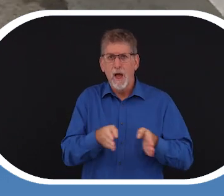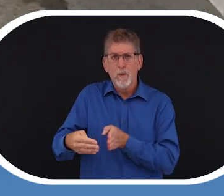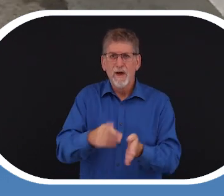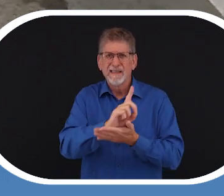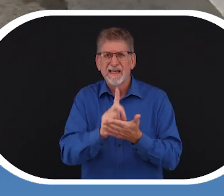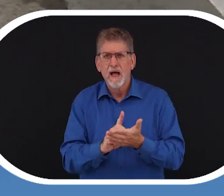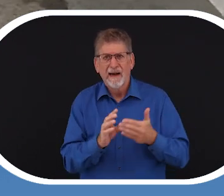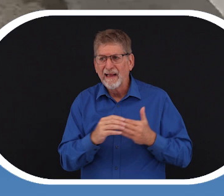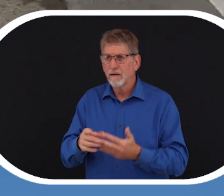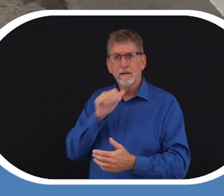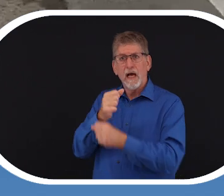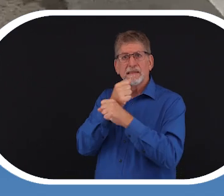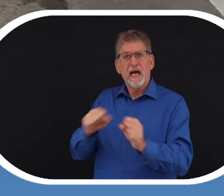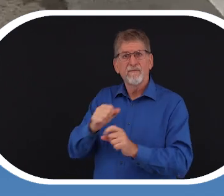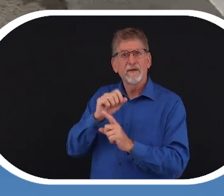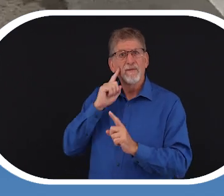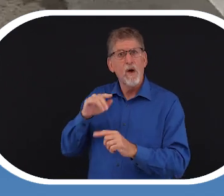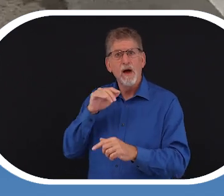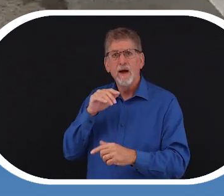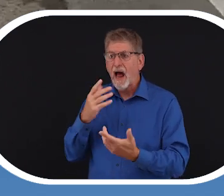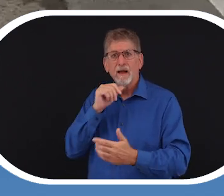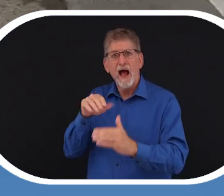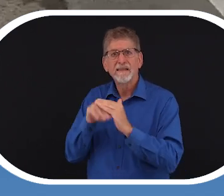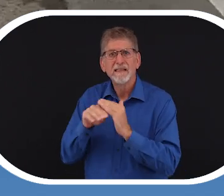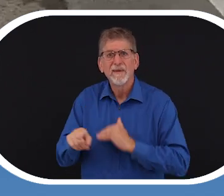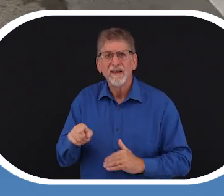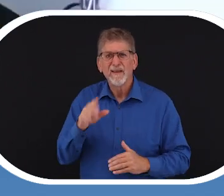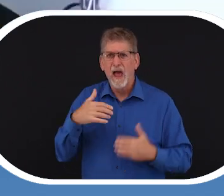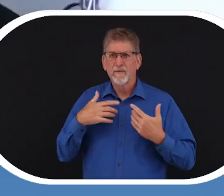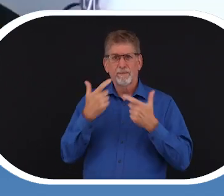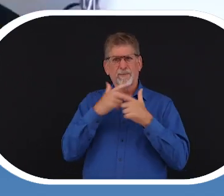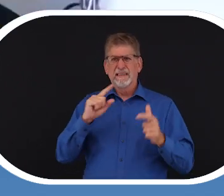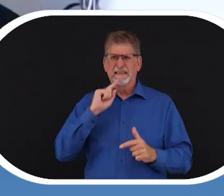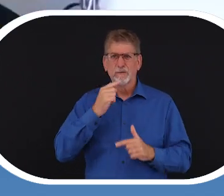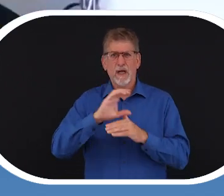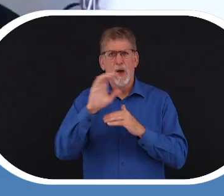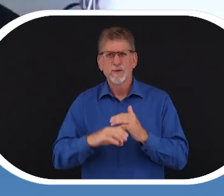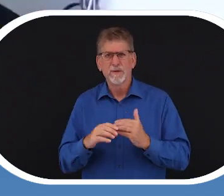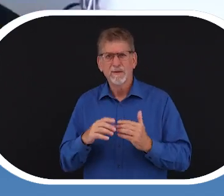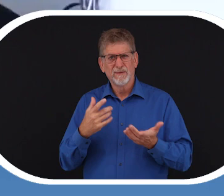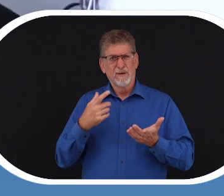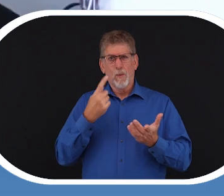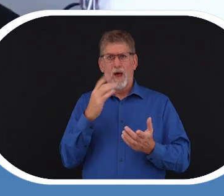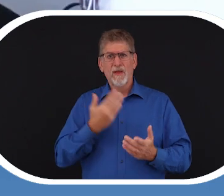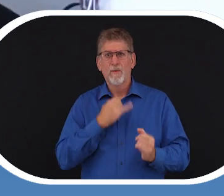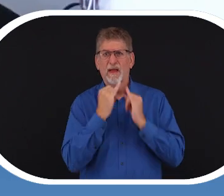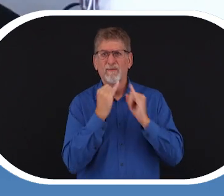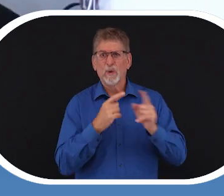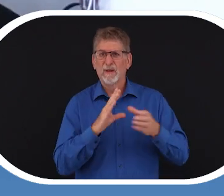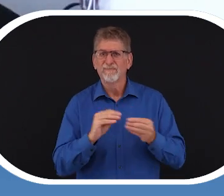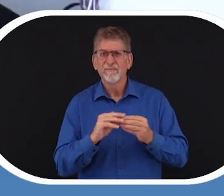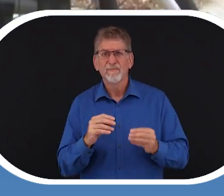and inaccessibility. And these have dramatic, serious consequences, as captured by one of our interviewees. When